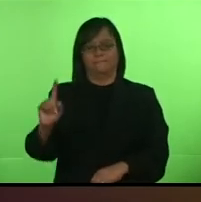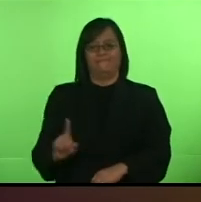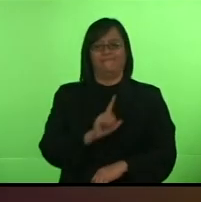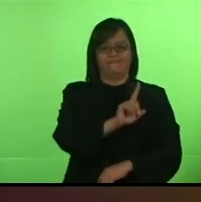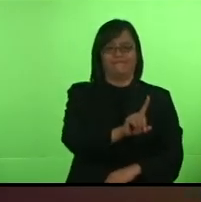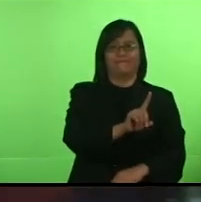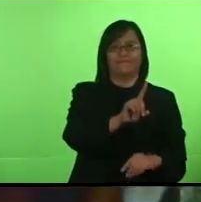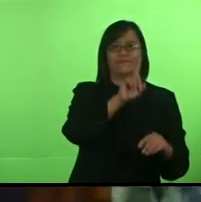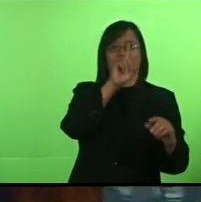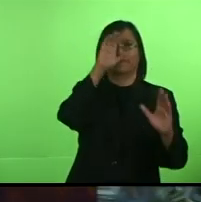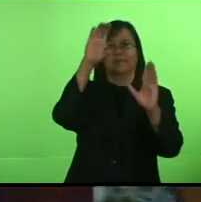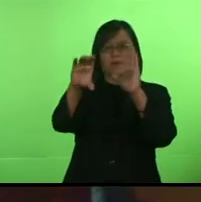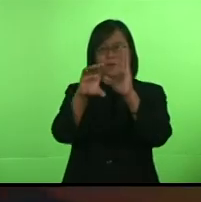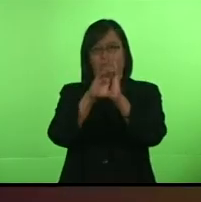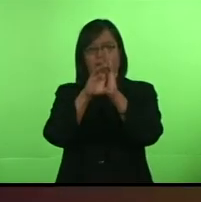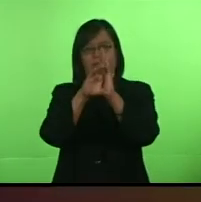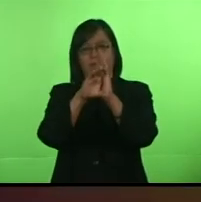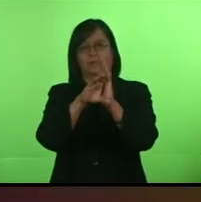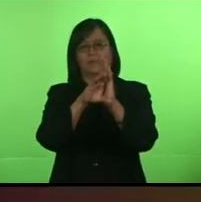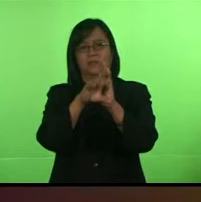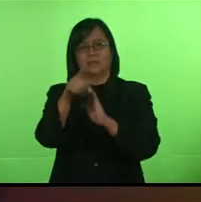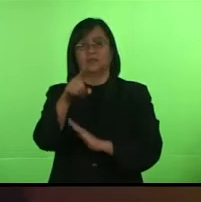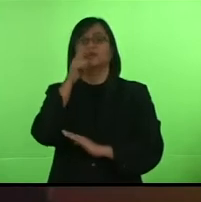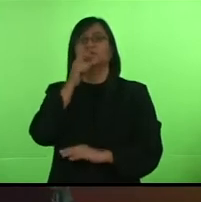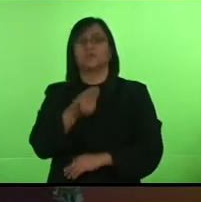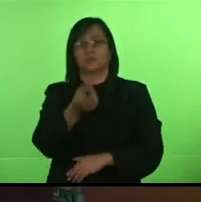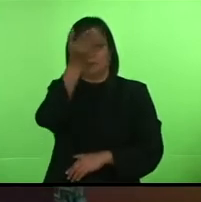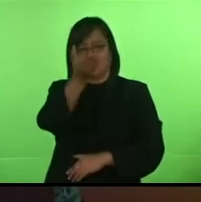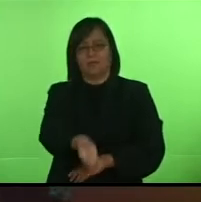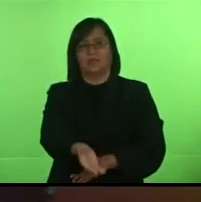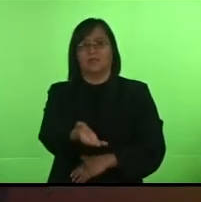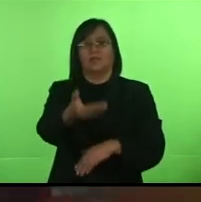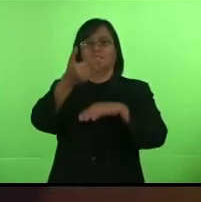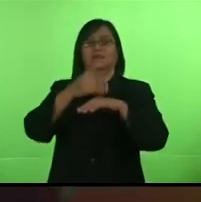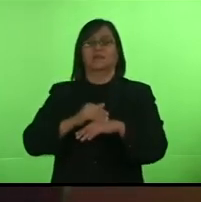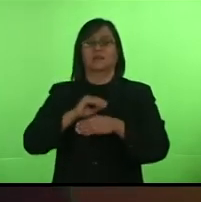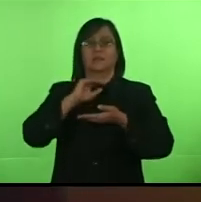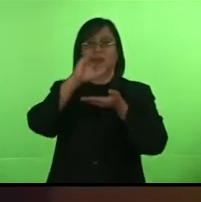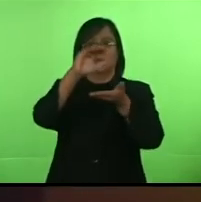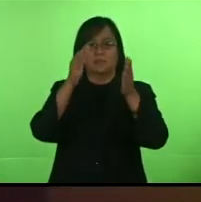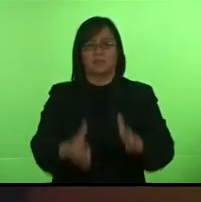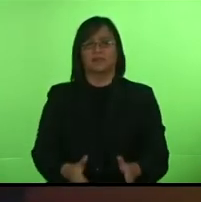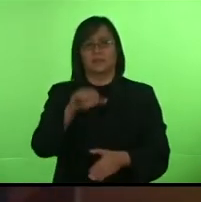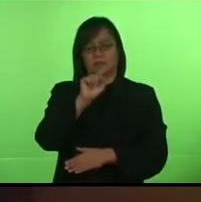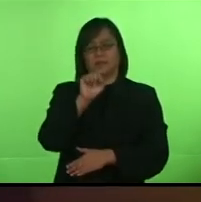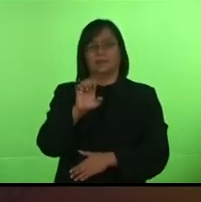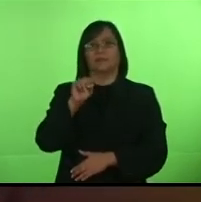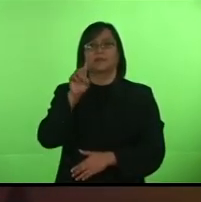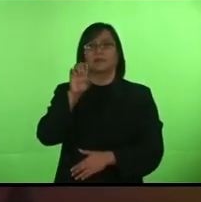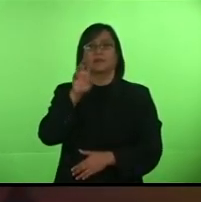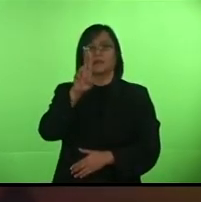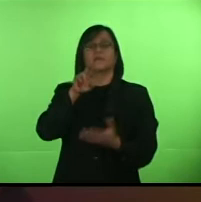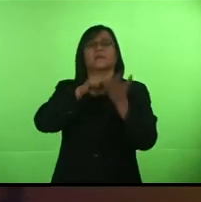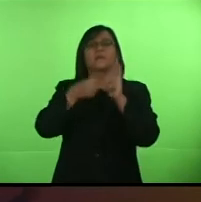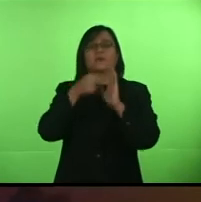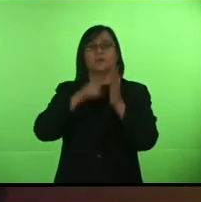Now, let's go to this model. Now, this is the sender. Okay? That means the sender means the person who